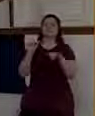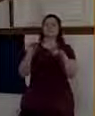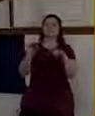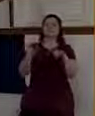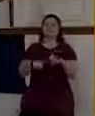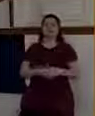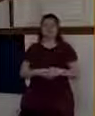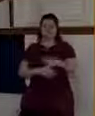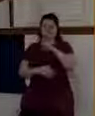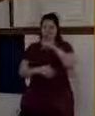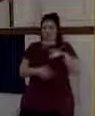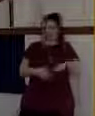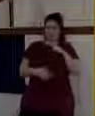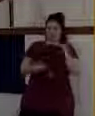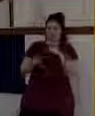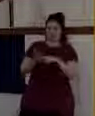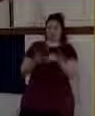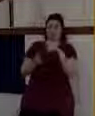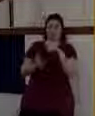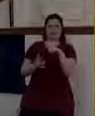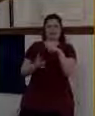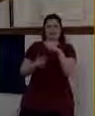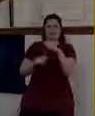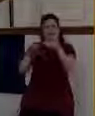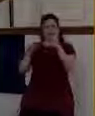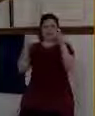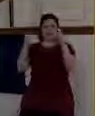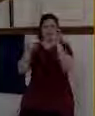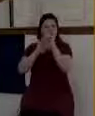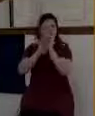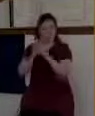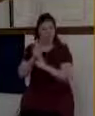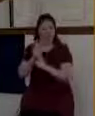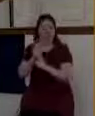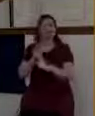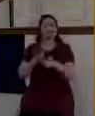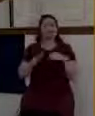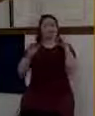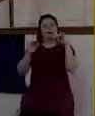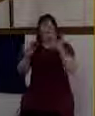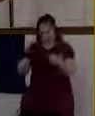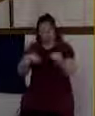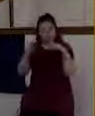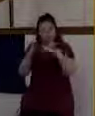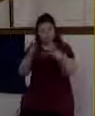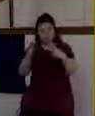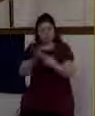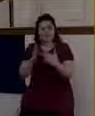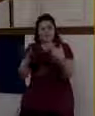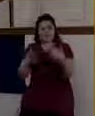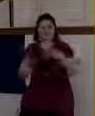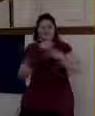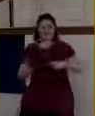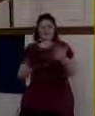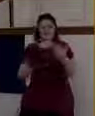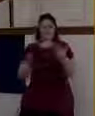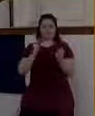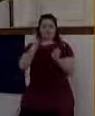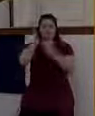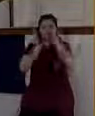that invitation, he was violating a very strong custom, but he was doing it on purpose to shame the king, not only to shame the king,